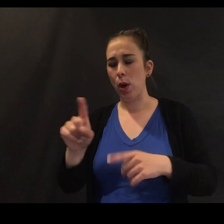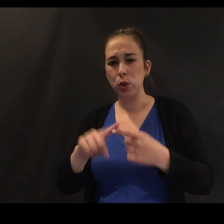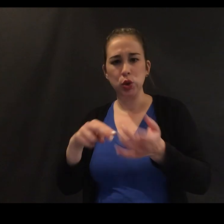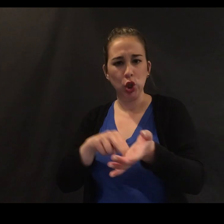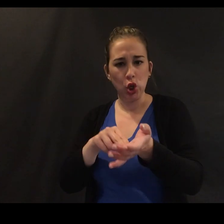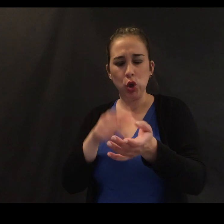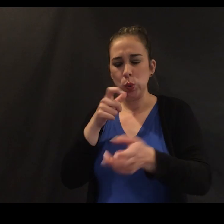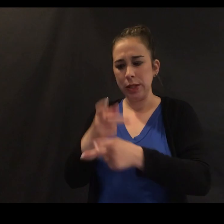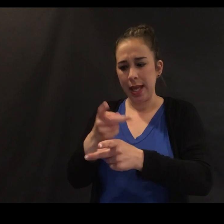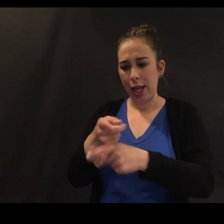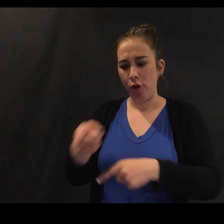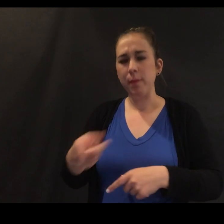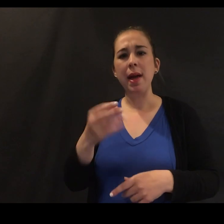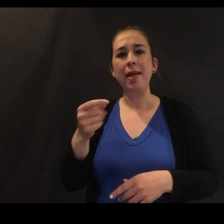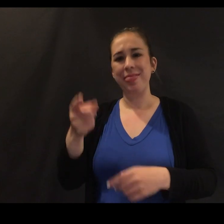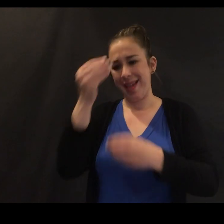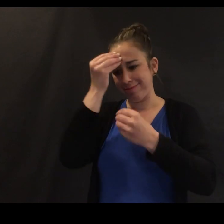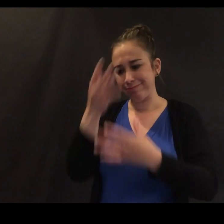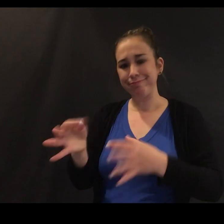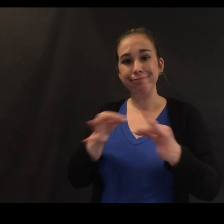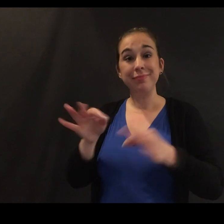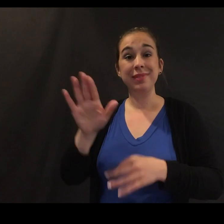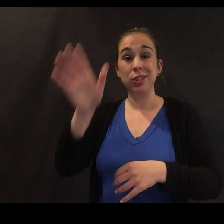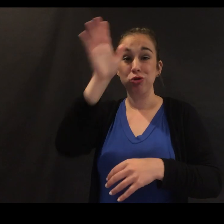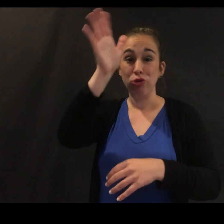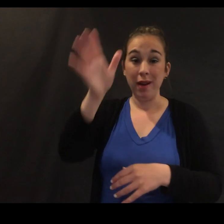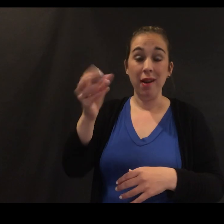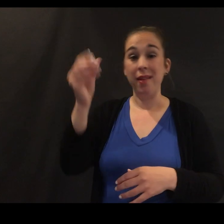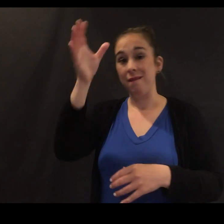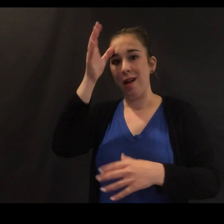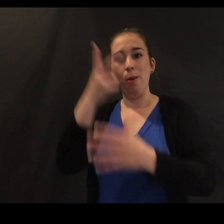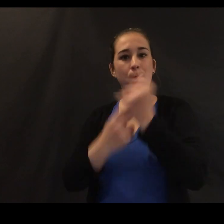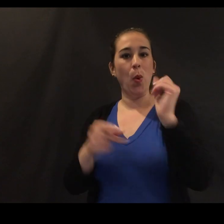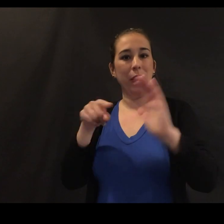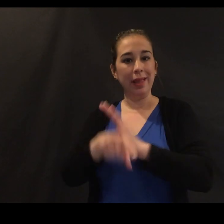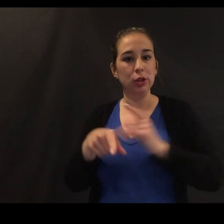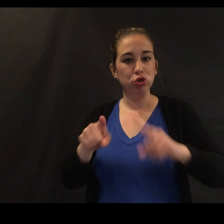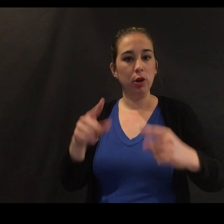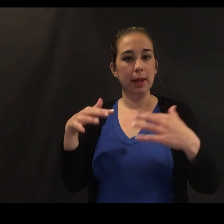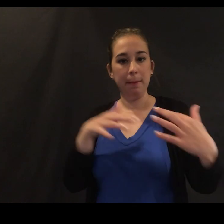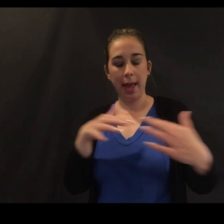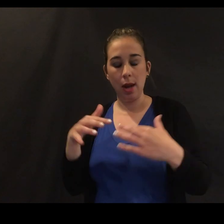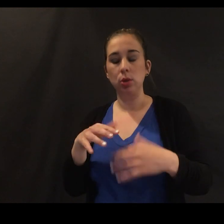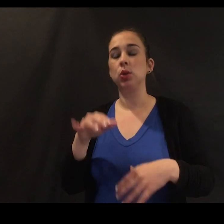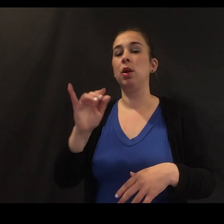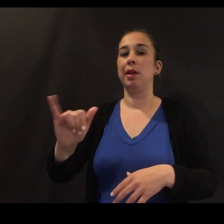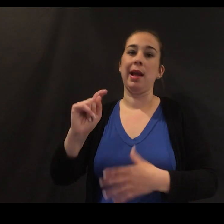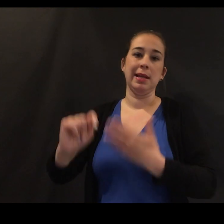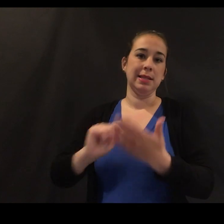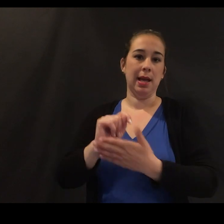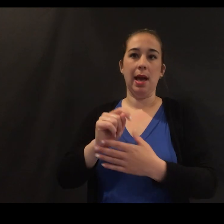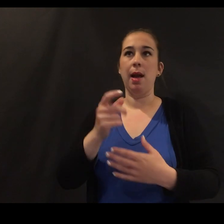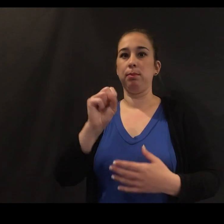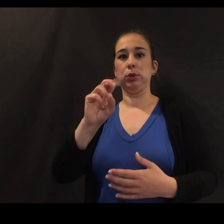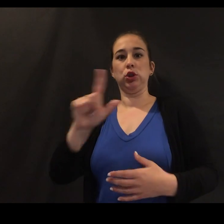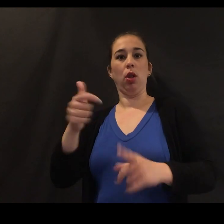they tell him that both his grandfather and father have been killed in battle. And of course, at that time, Saul was the king, and